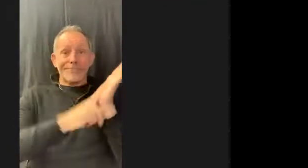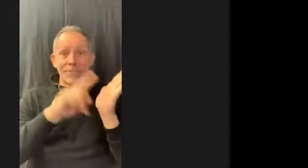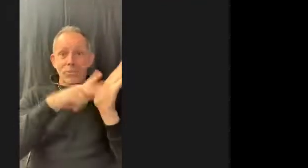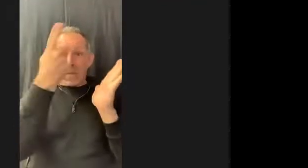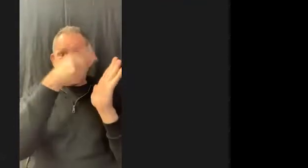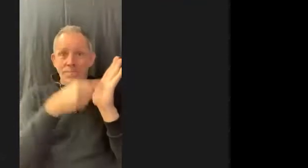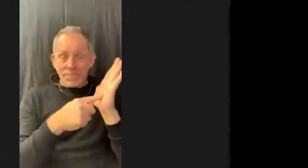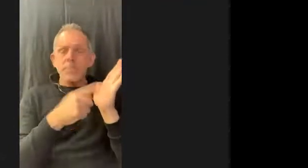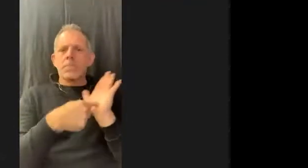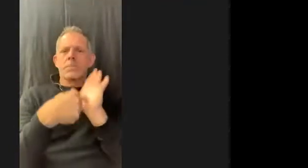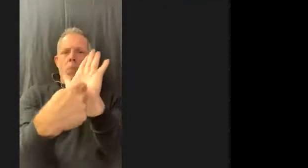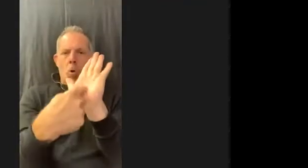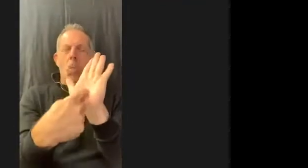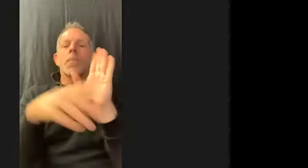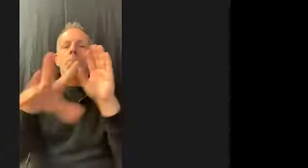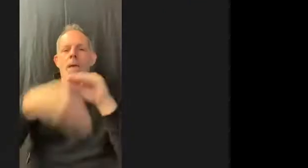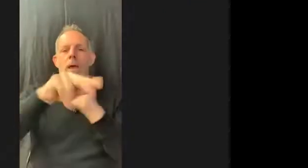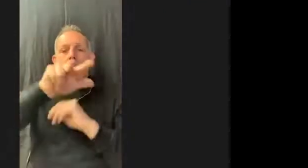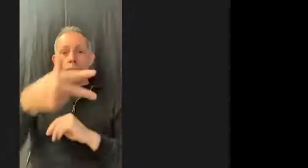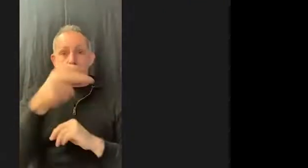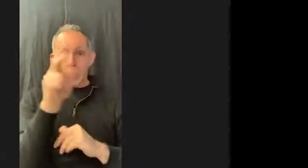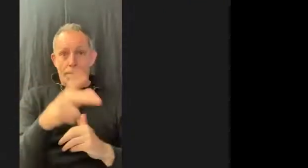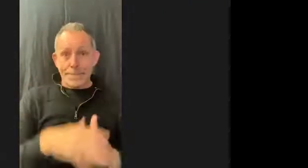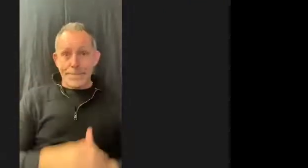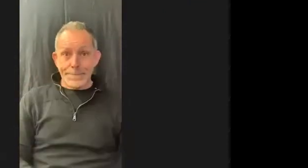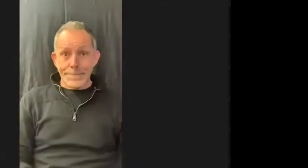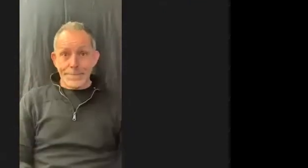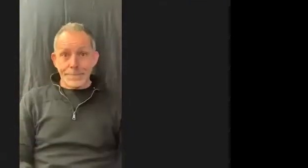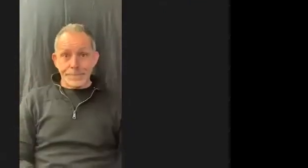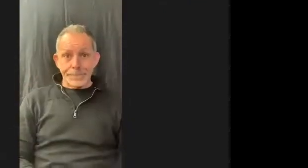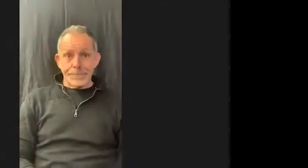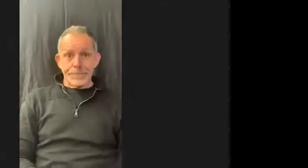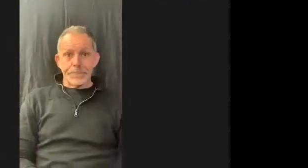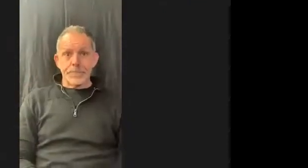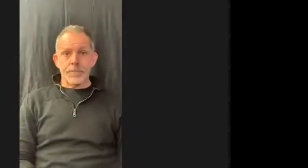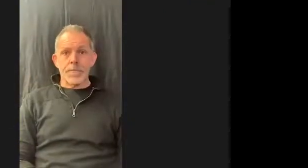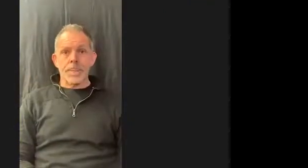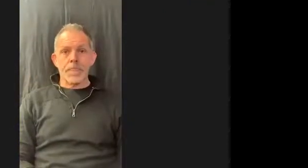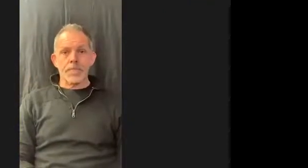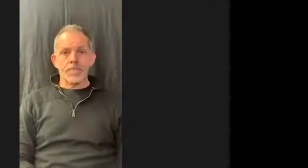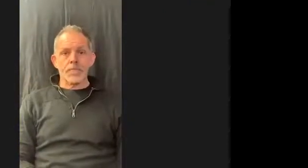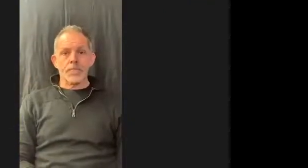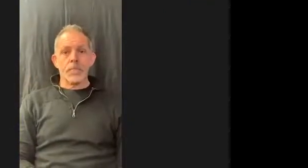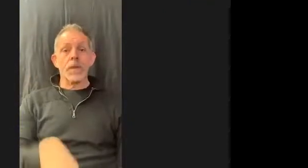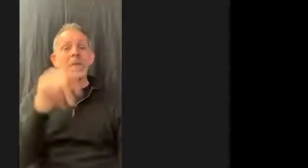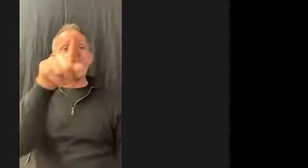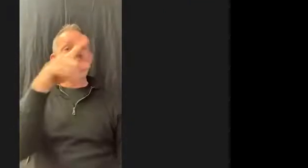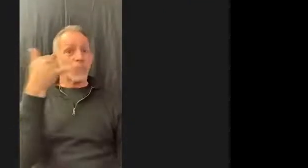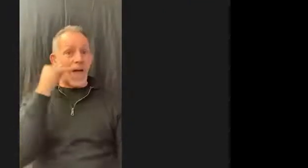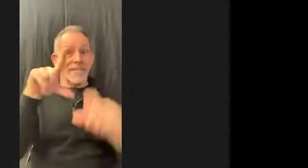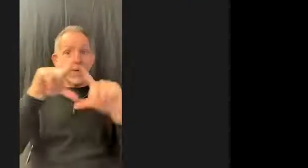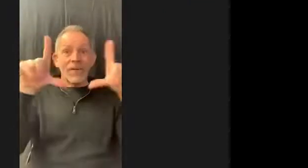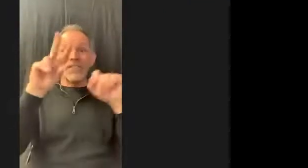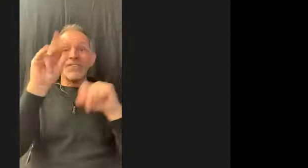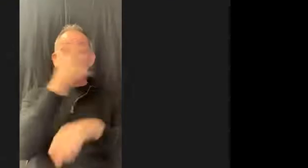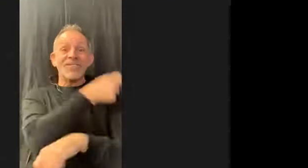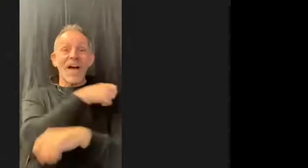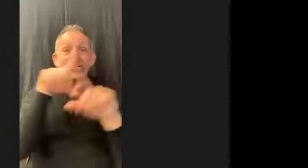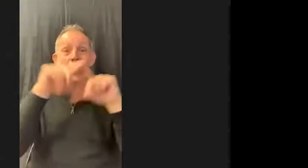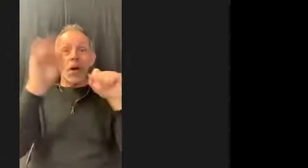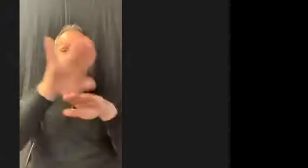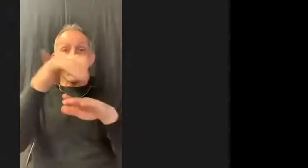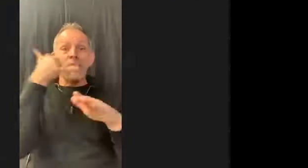printout, or bring it on your phone. We're getting very close to being able to announce another location soon. Stay tuned for more on